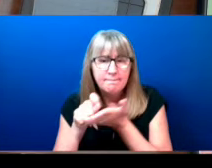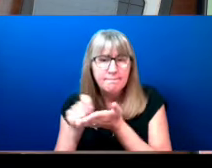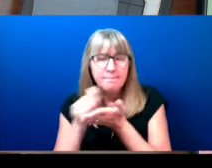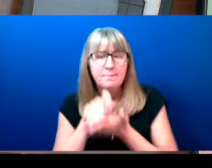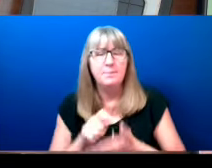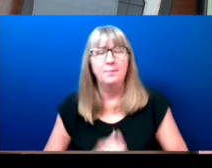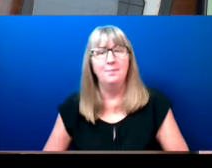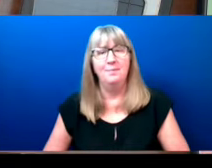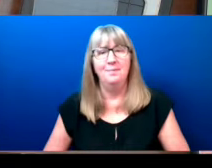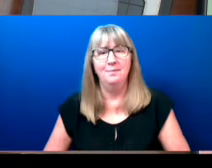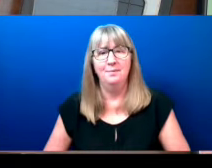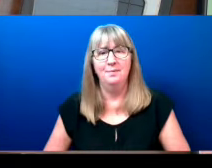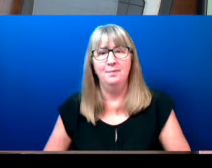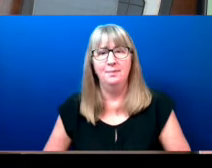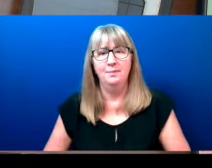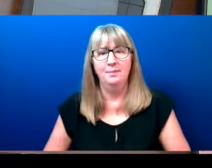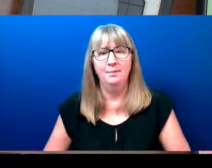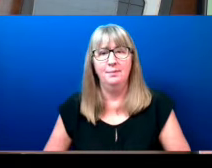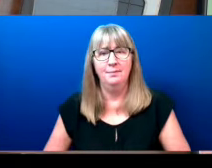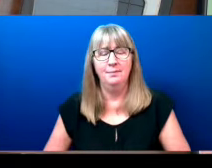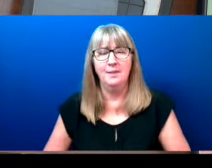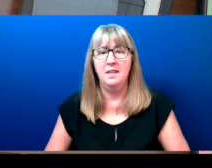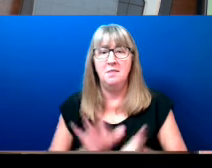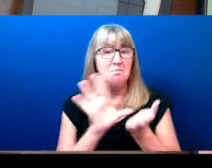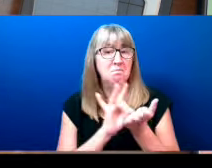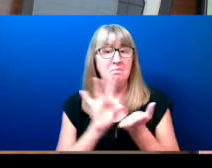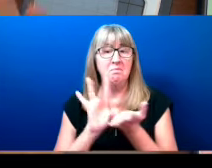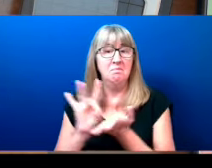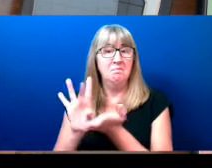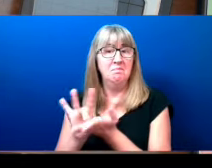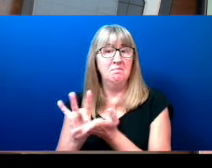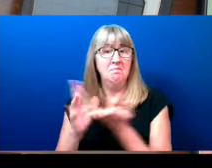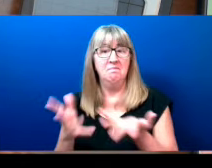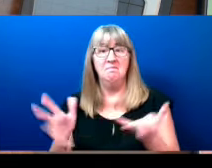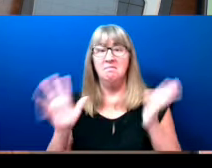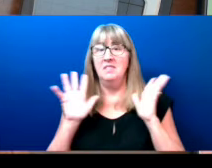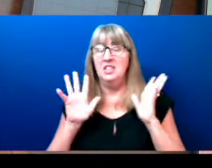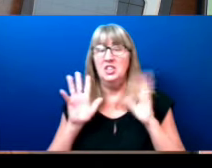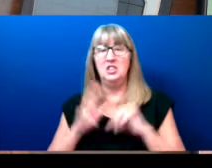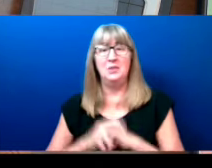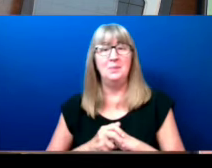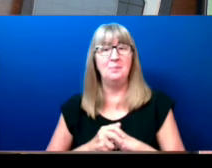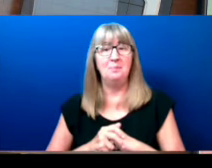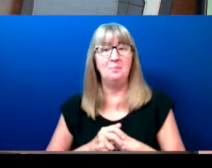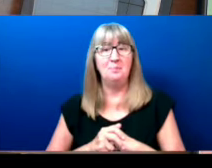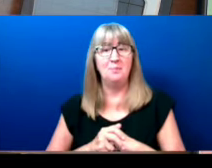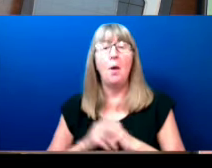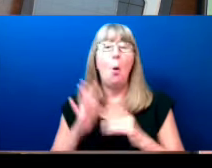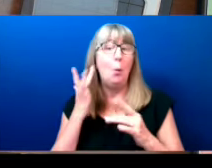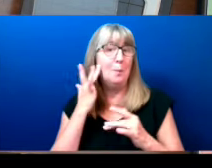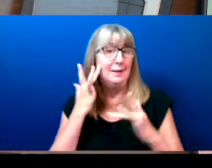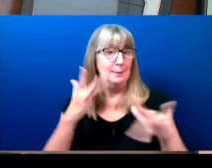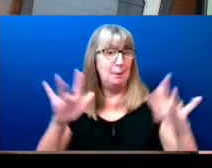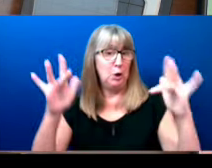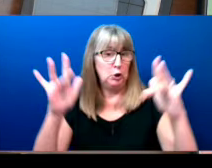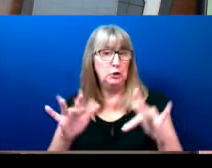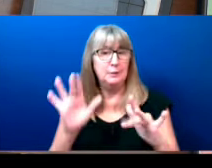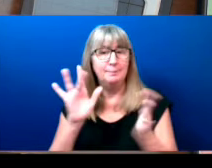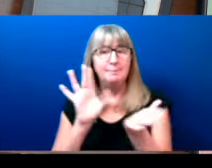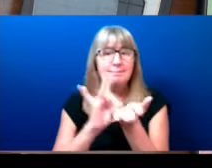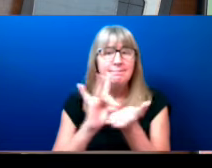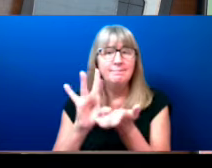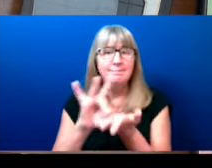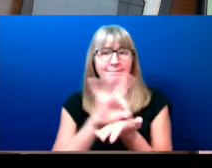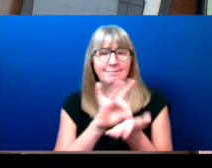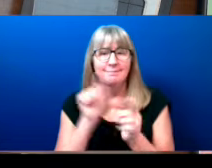ornaments. Put that back. And then I just stuck all the pieces on, grabbed my cute